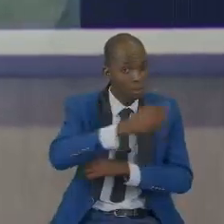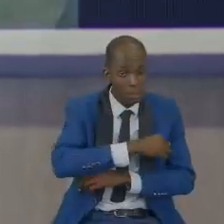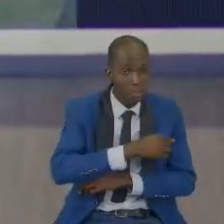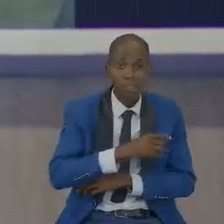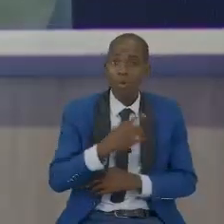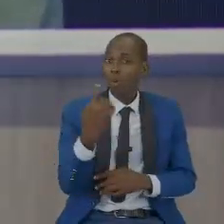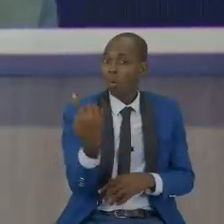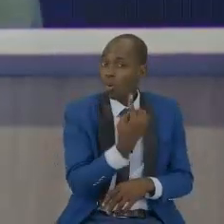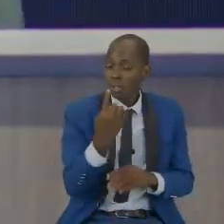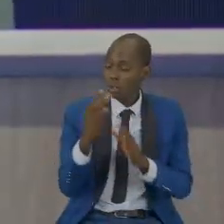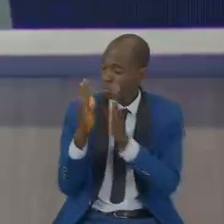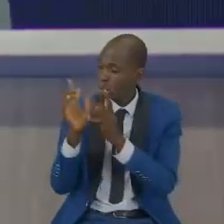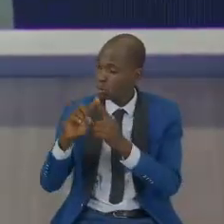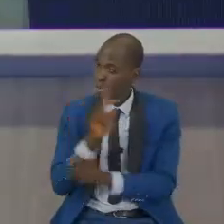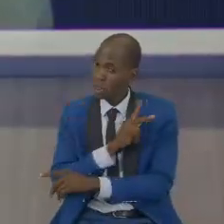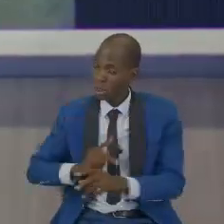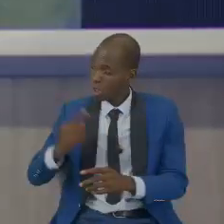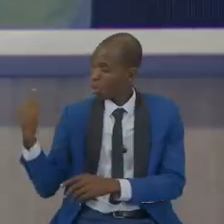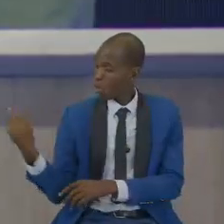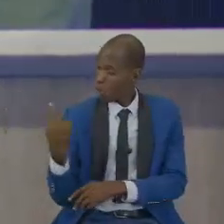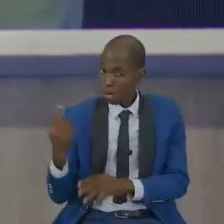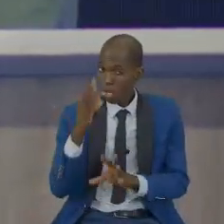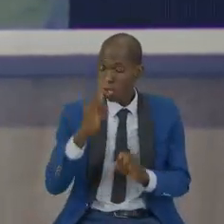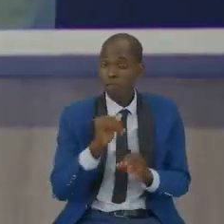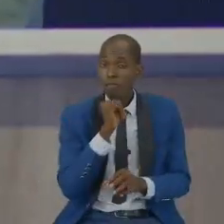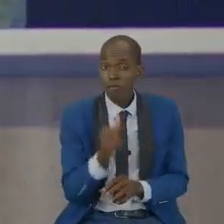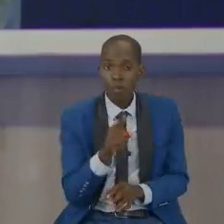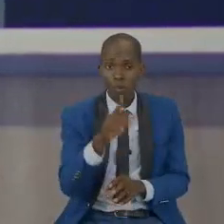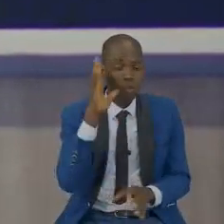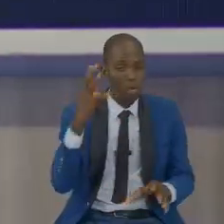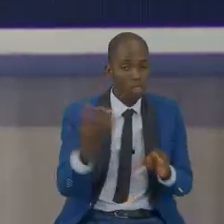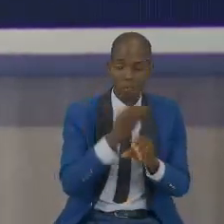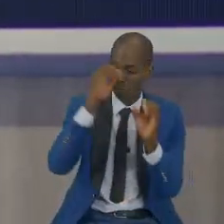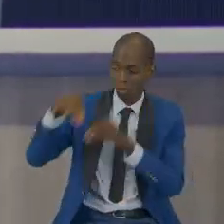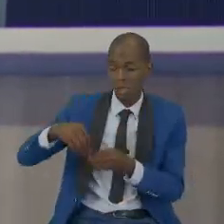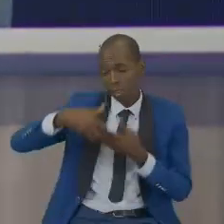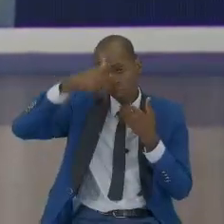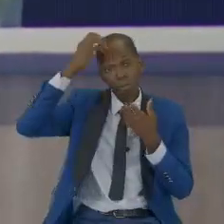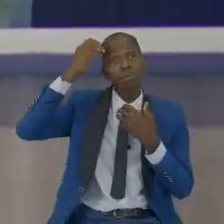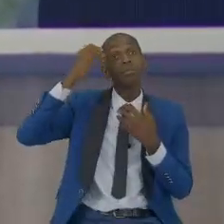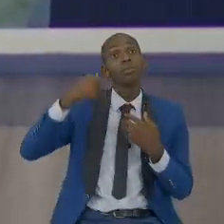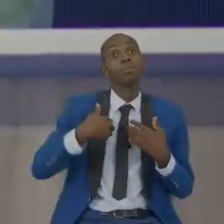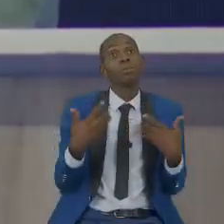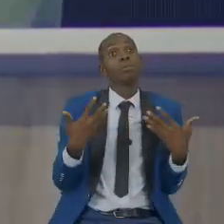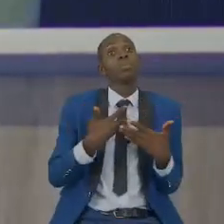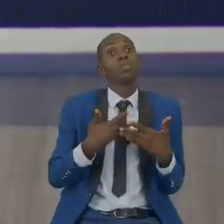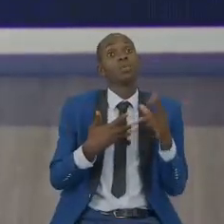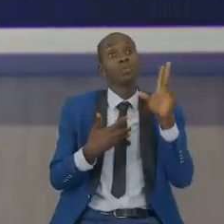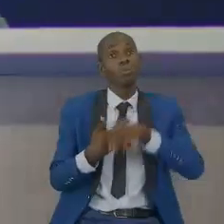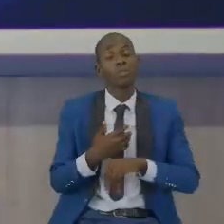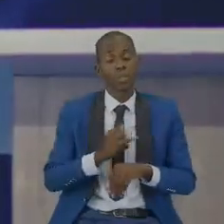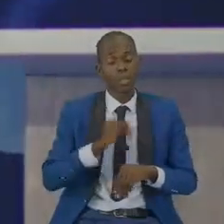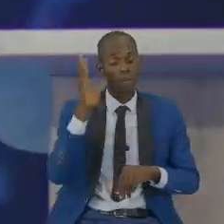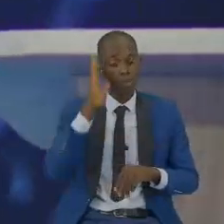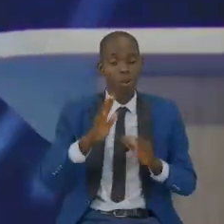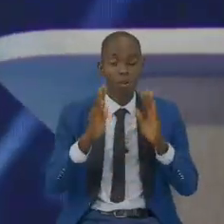king, then you'll be cast into the lion's den. Fortitude. Here I am. I will pray.